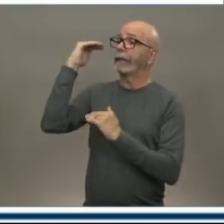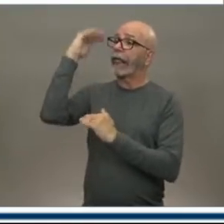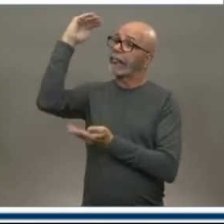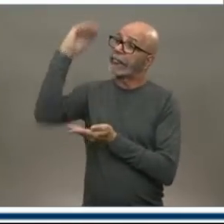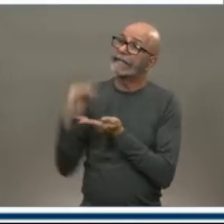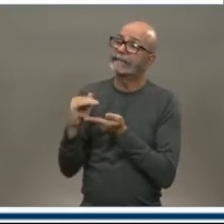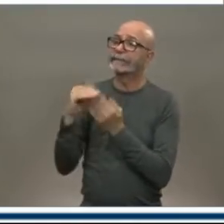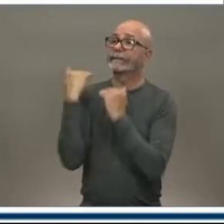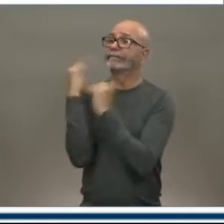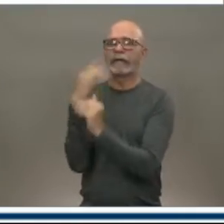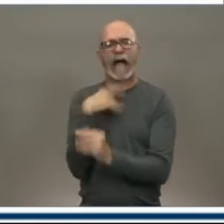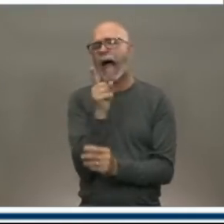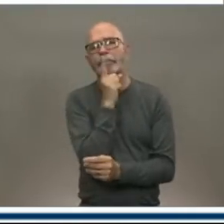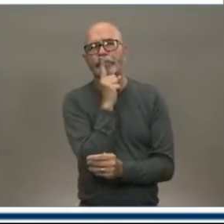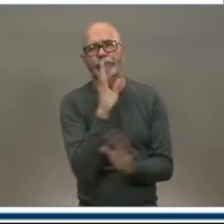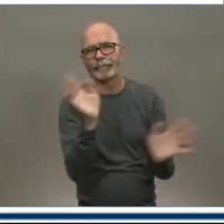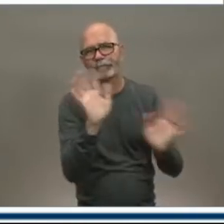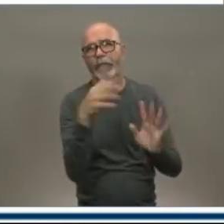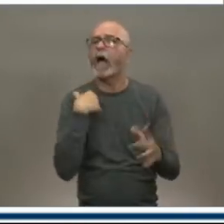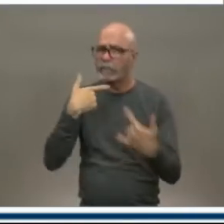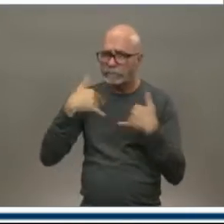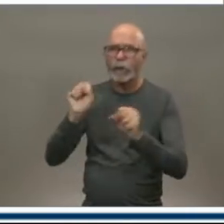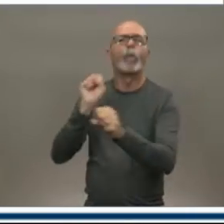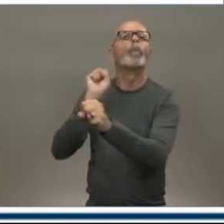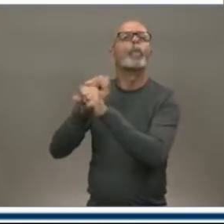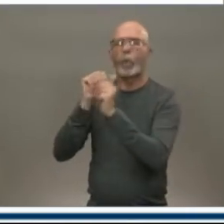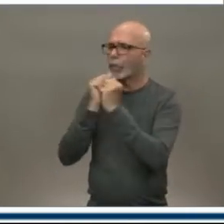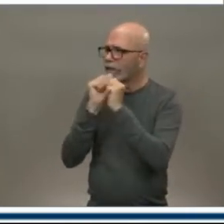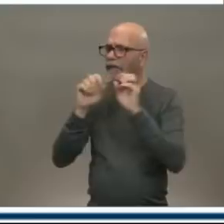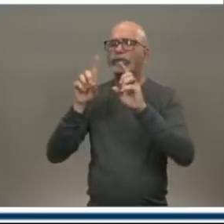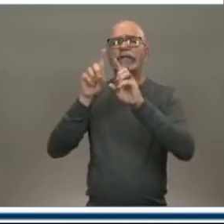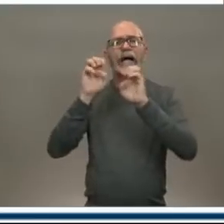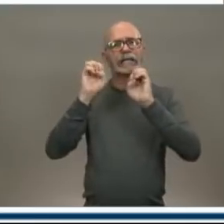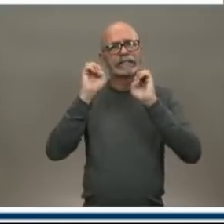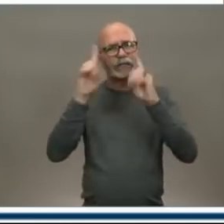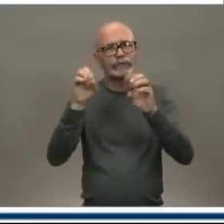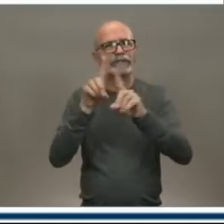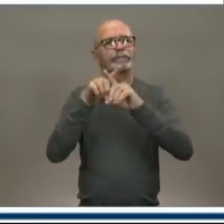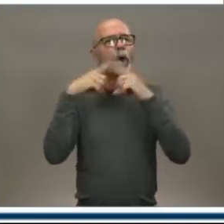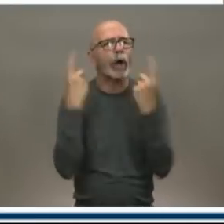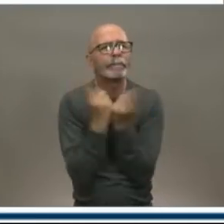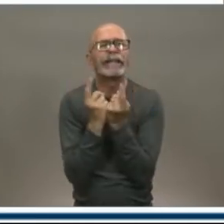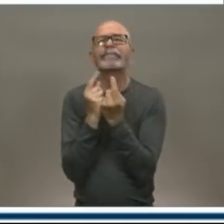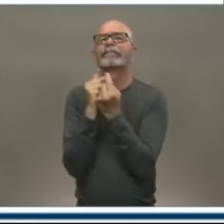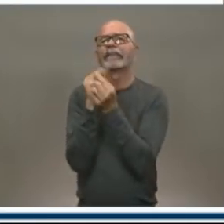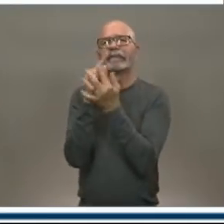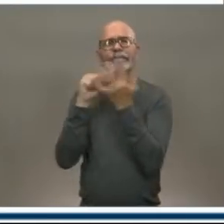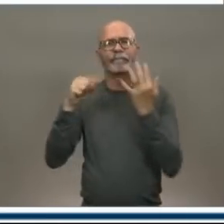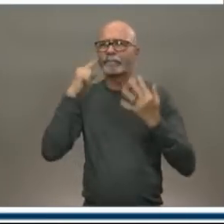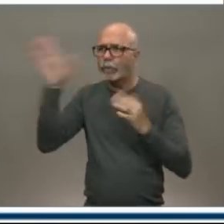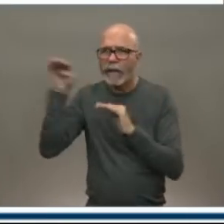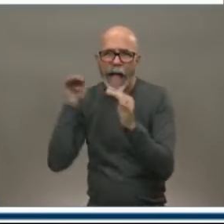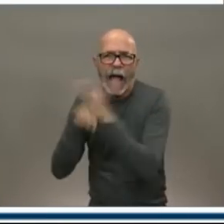since we opened schools, being very careful about there's an important place for allowing access to